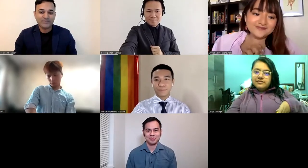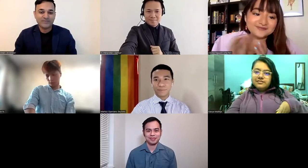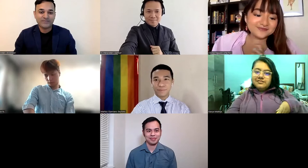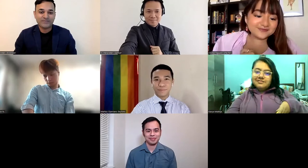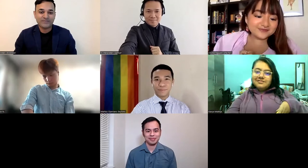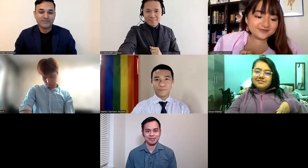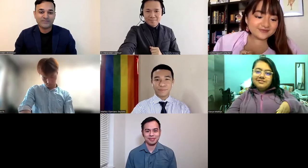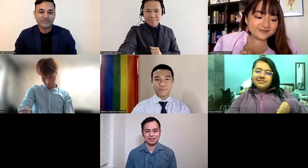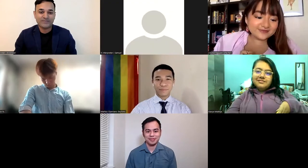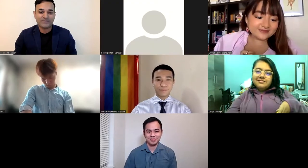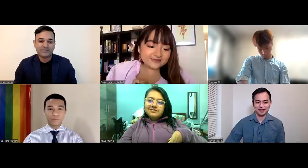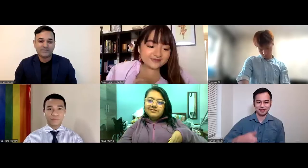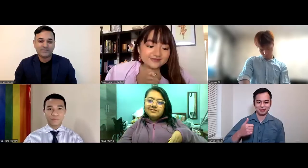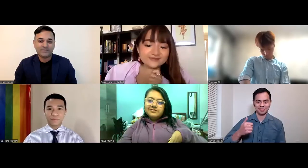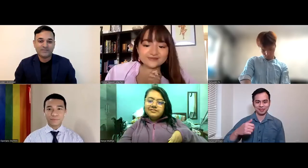everyone?